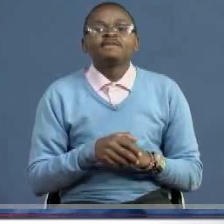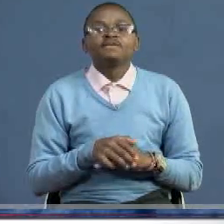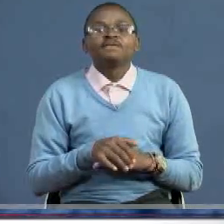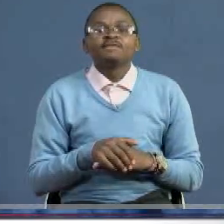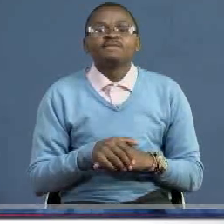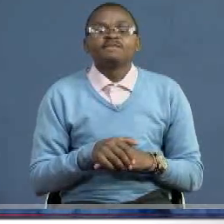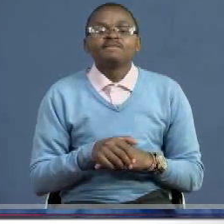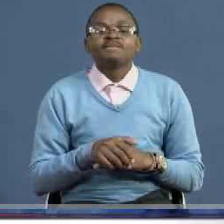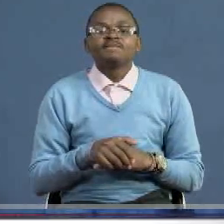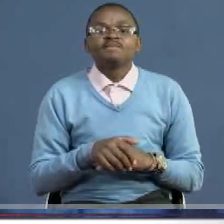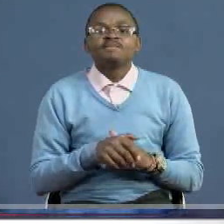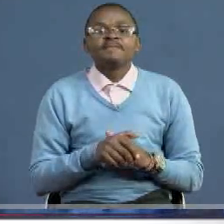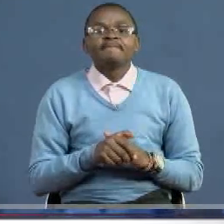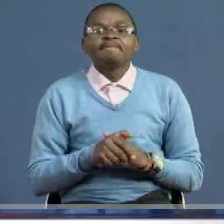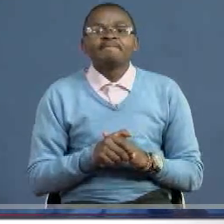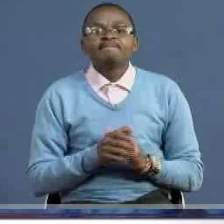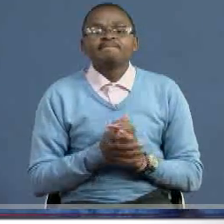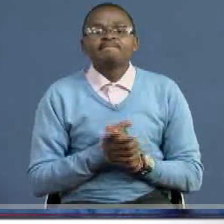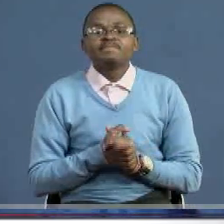kabisa mpaka hichi.